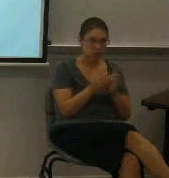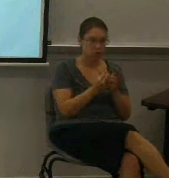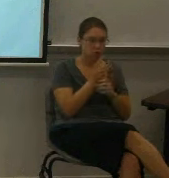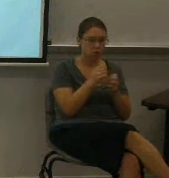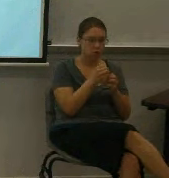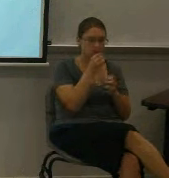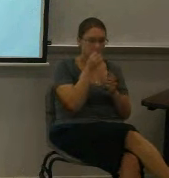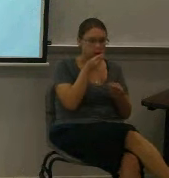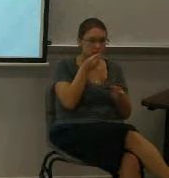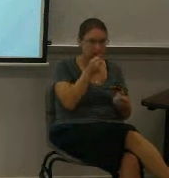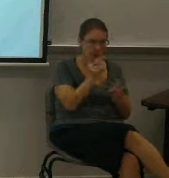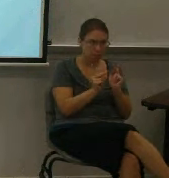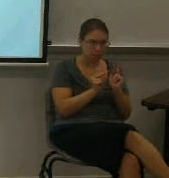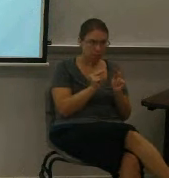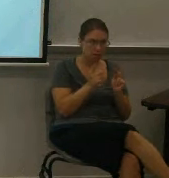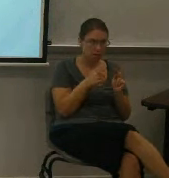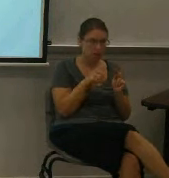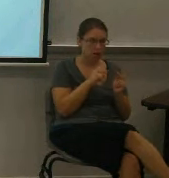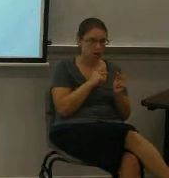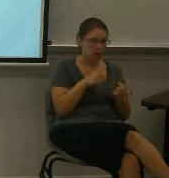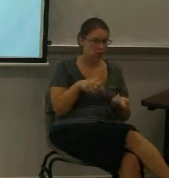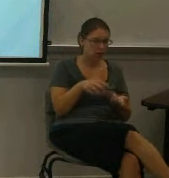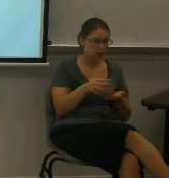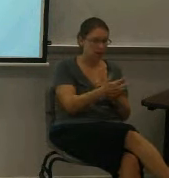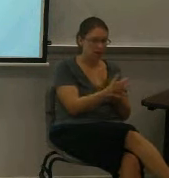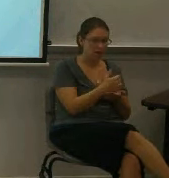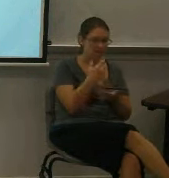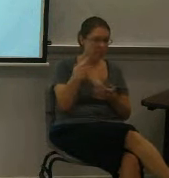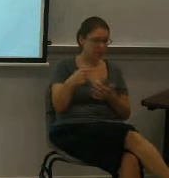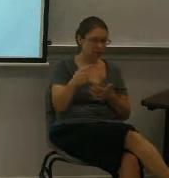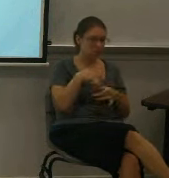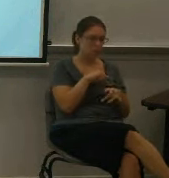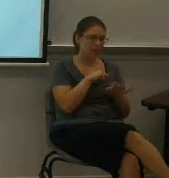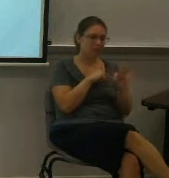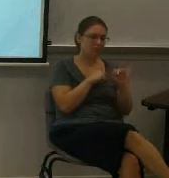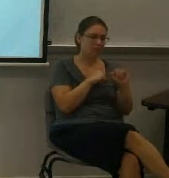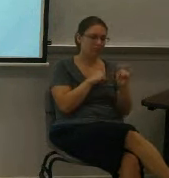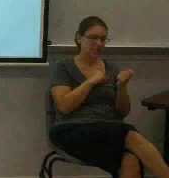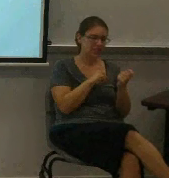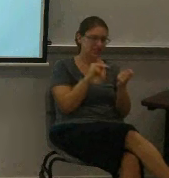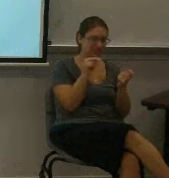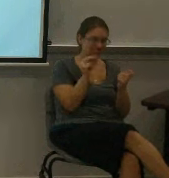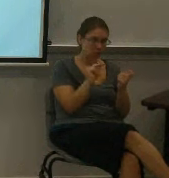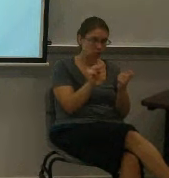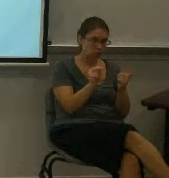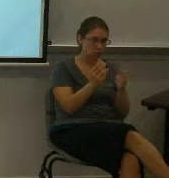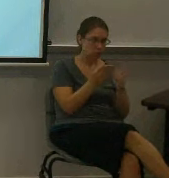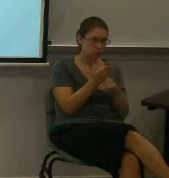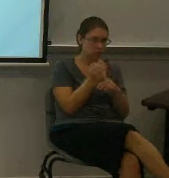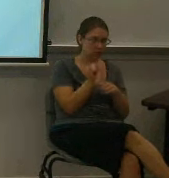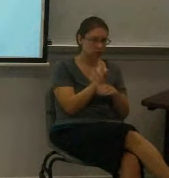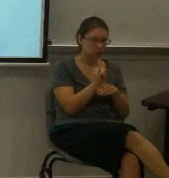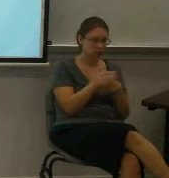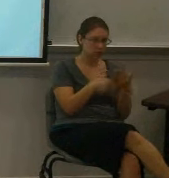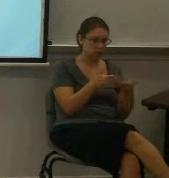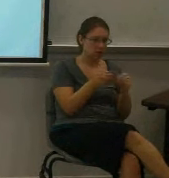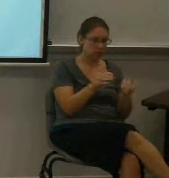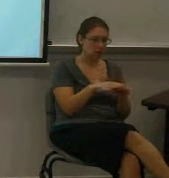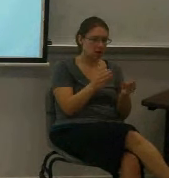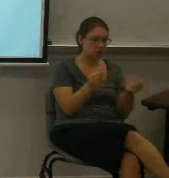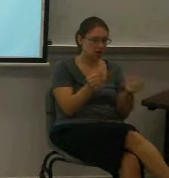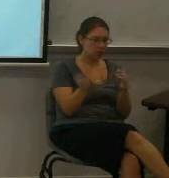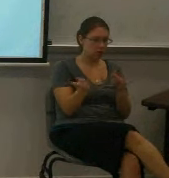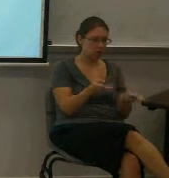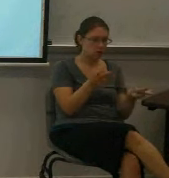them. We mine phosphorus, we fix nitrogen through industrial processes. We put them on the land, they run off